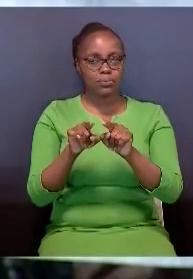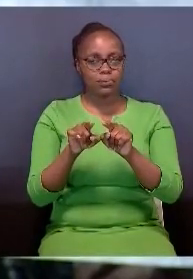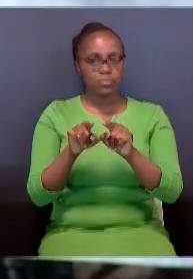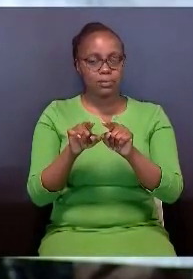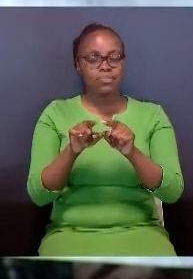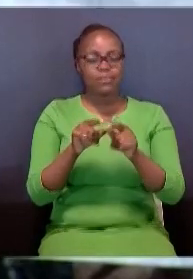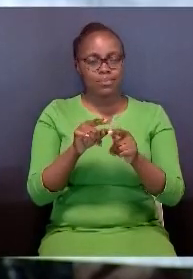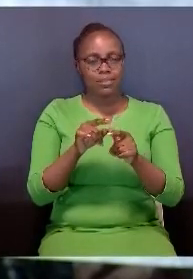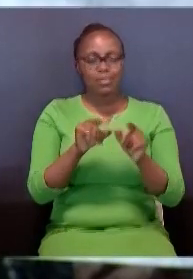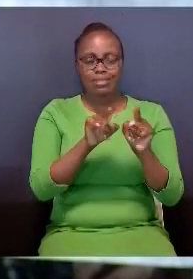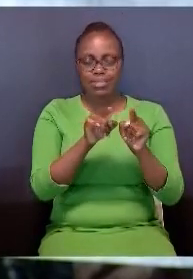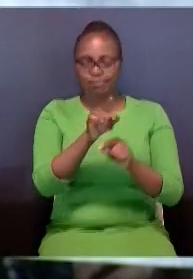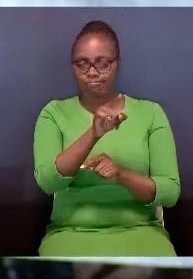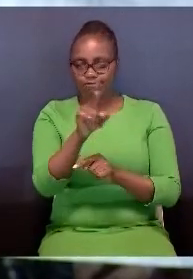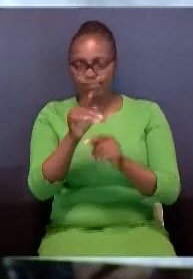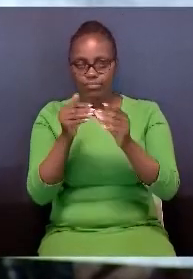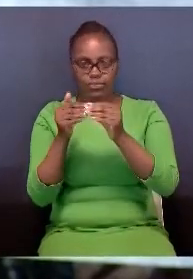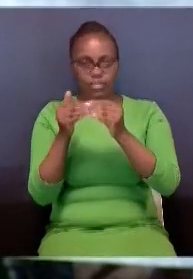and as leaders,